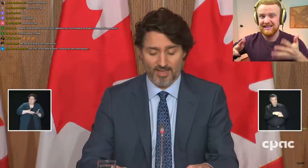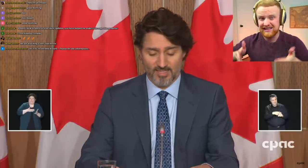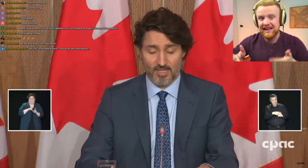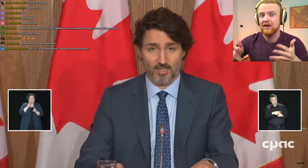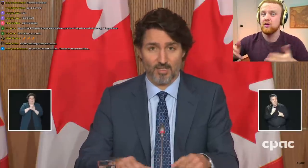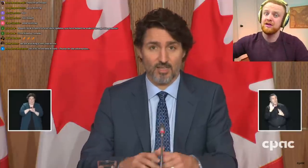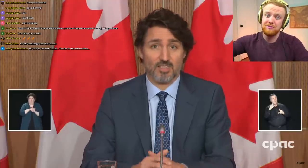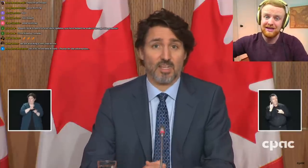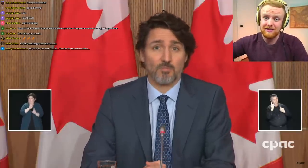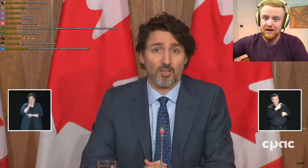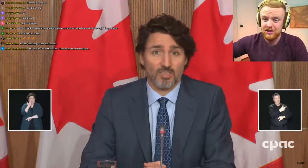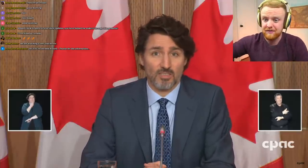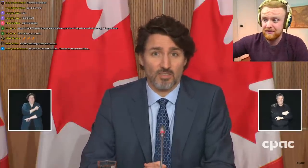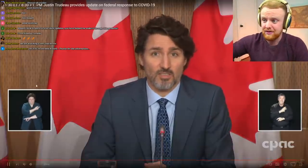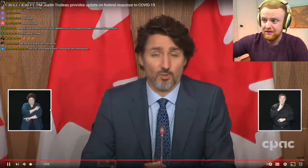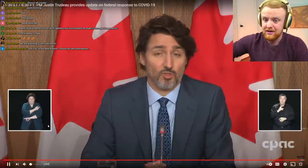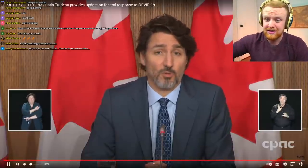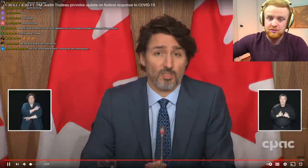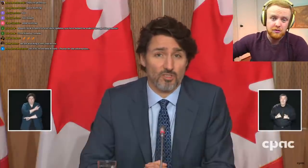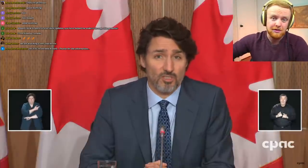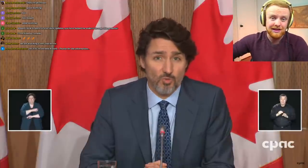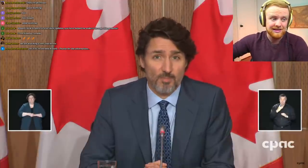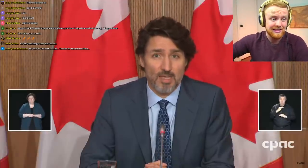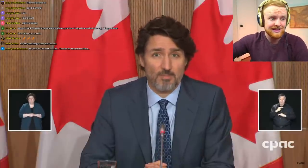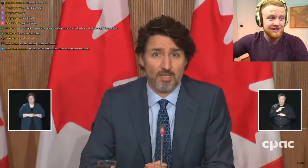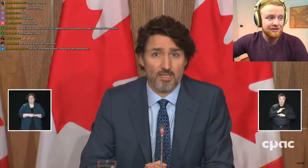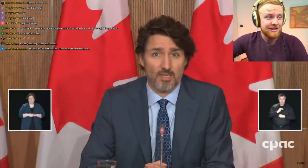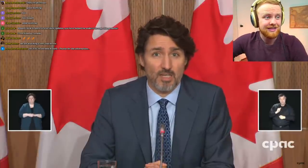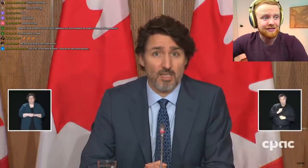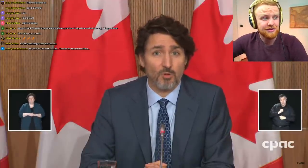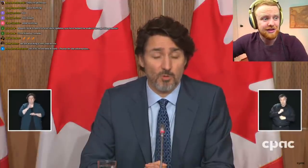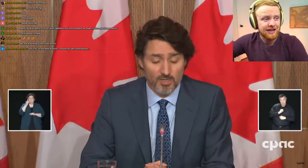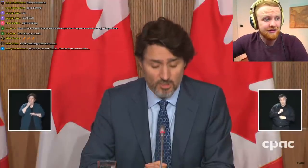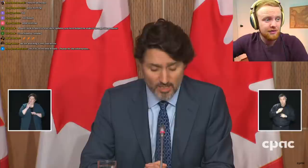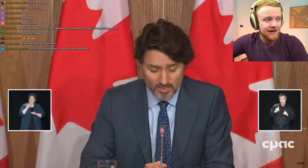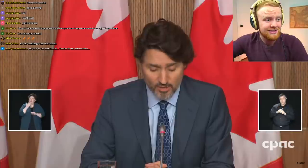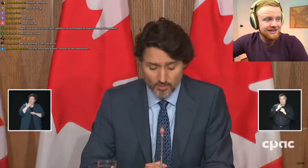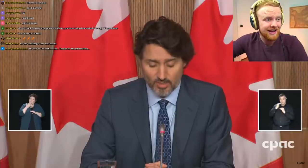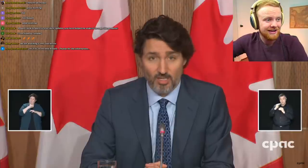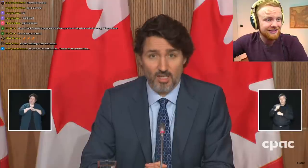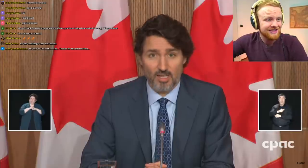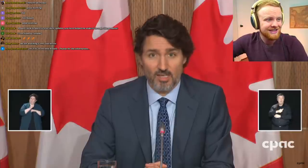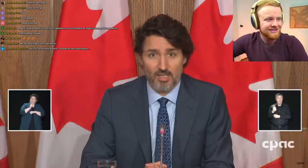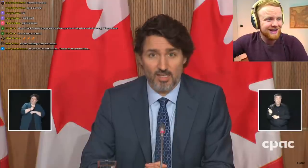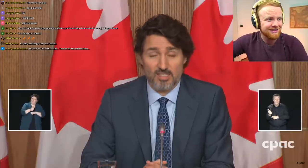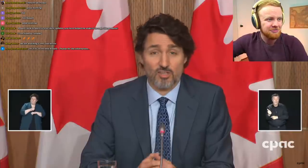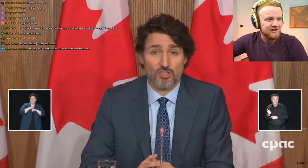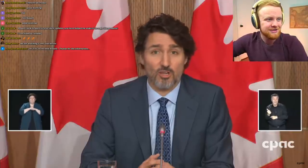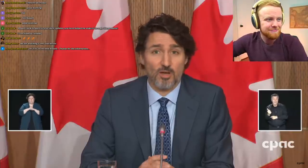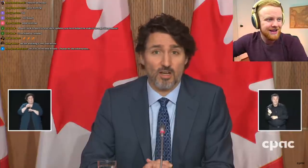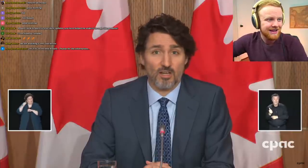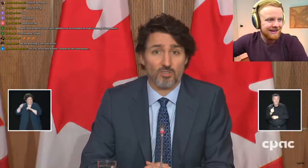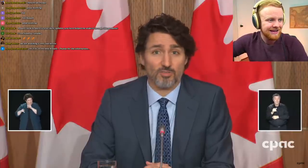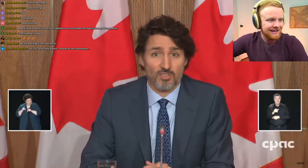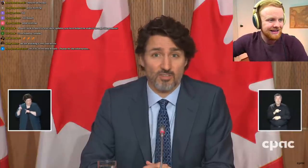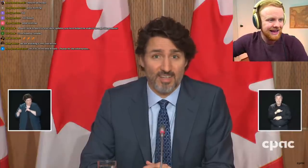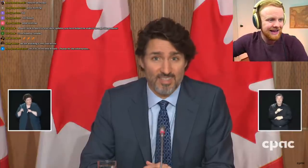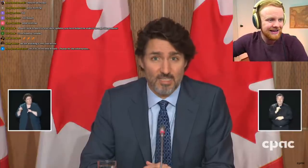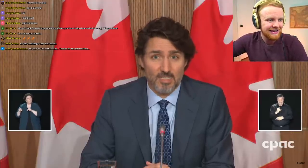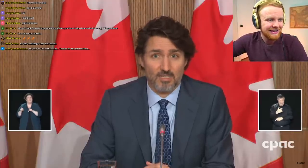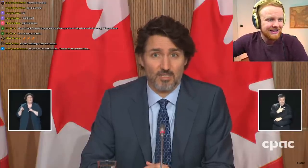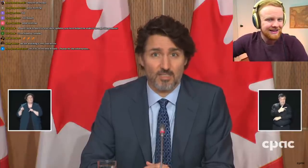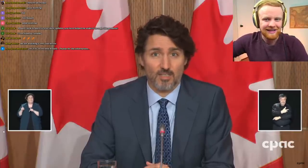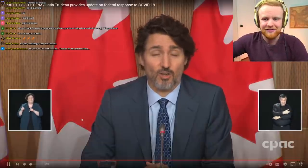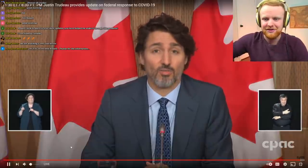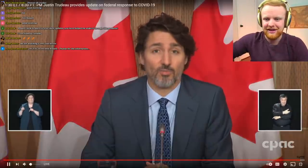things that they said are going to be in the budget? That's what we're really listening into. Thanks for tuning in, everyone. I see you, Iris. Thanks for the kind words, and Mike and Kelly and